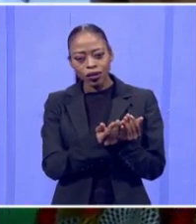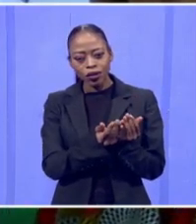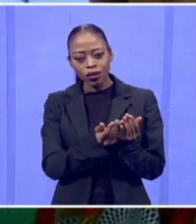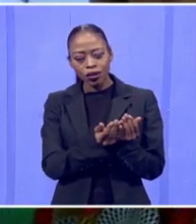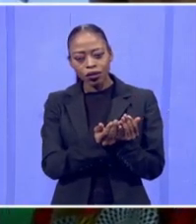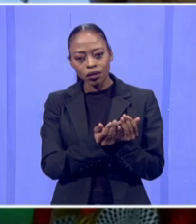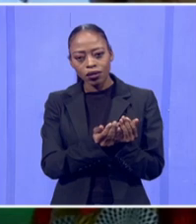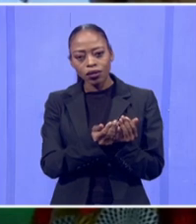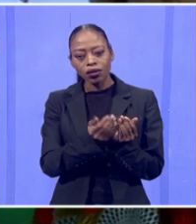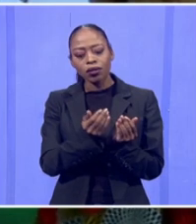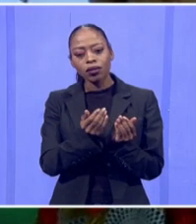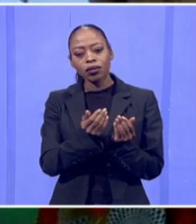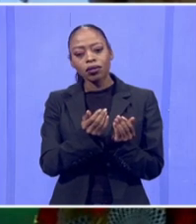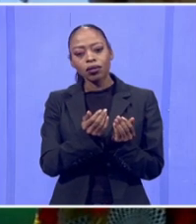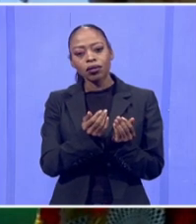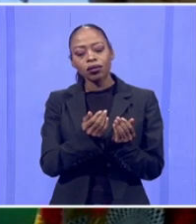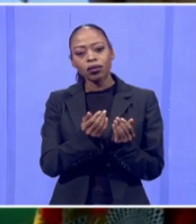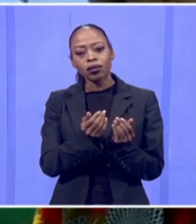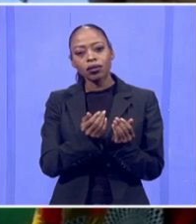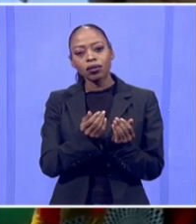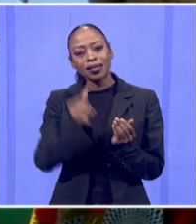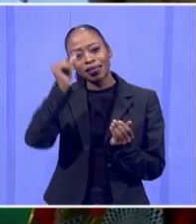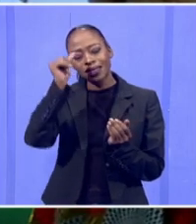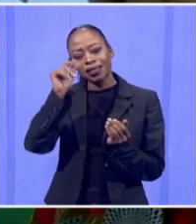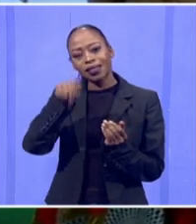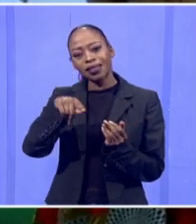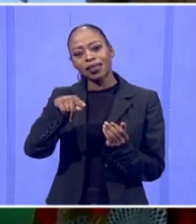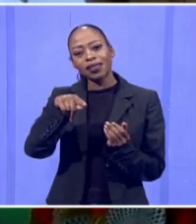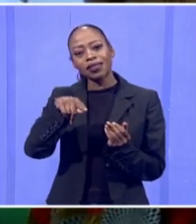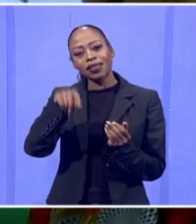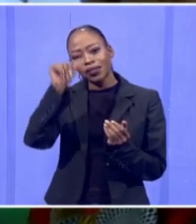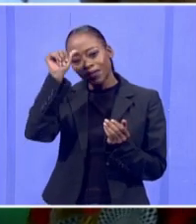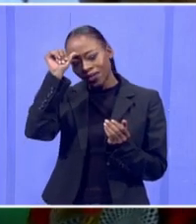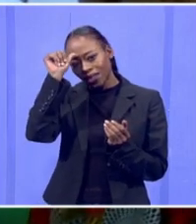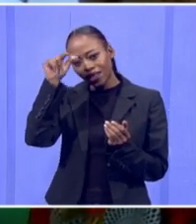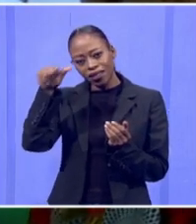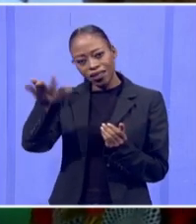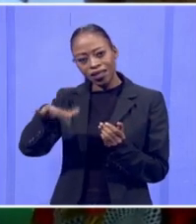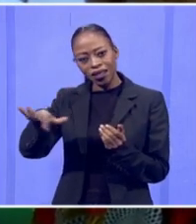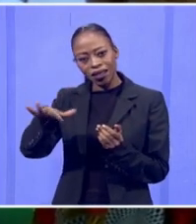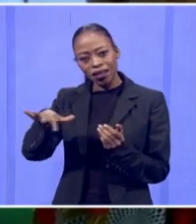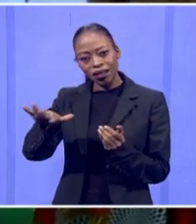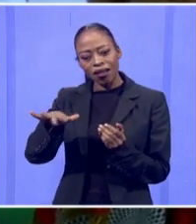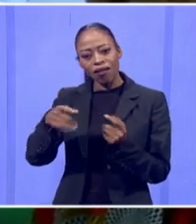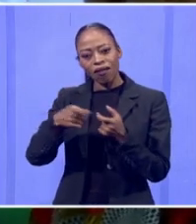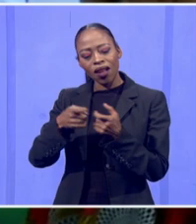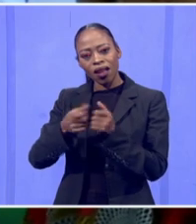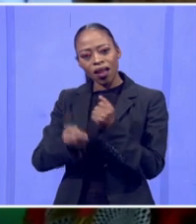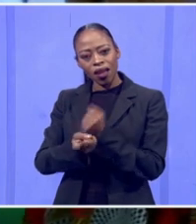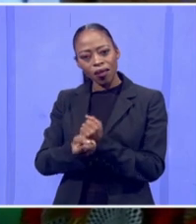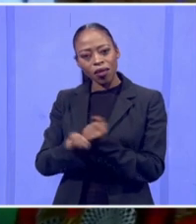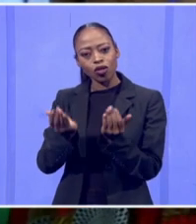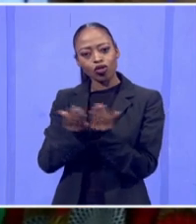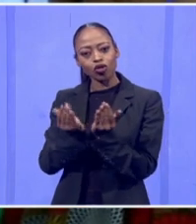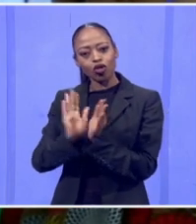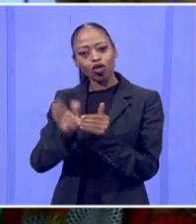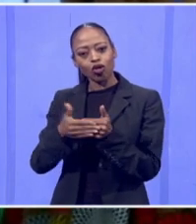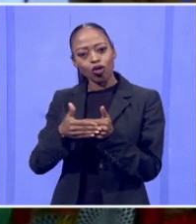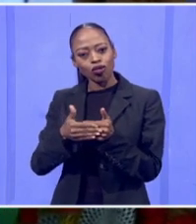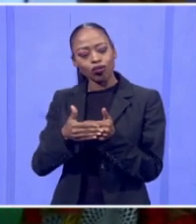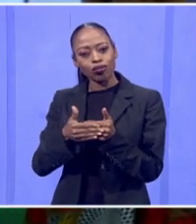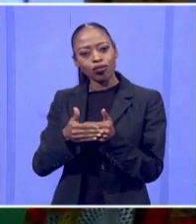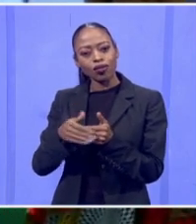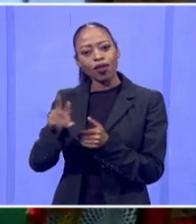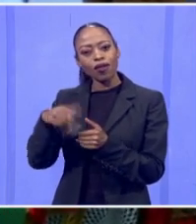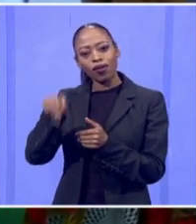in Phoenix, there was violence and school had to be closed, and Phoenix High had to be closed, and there